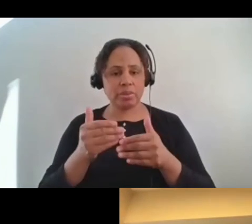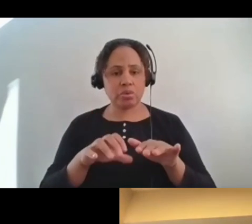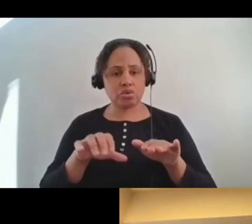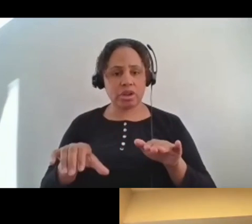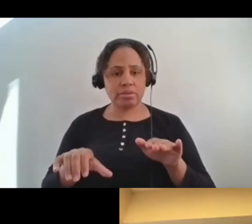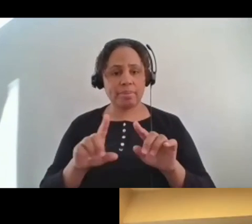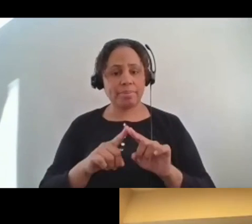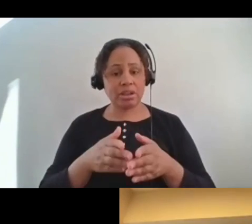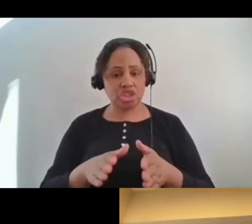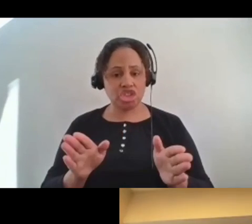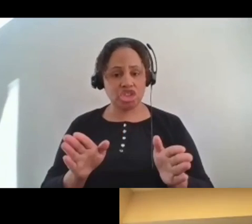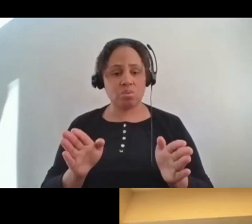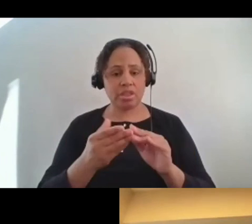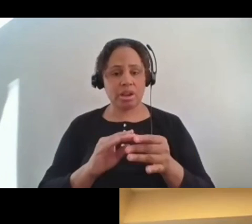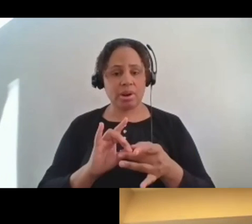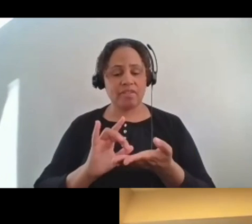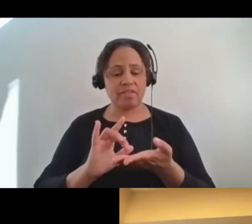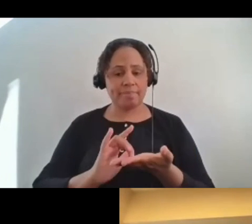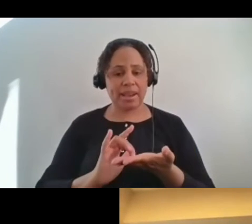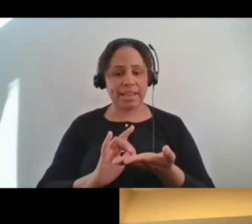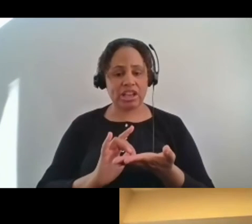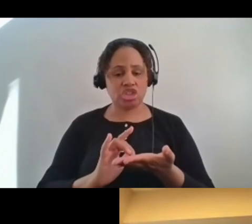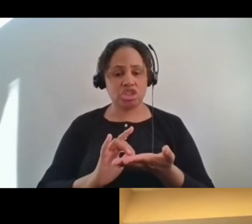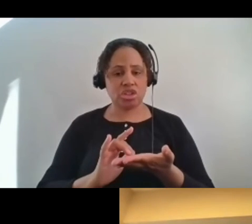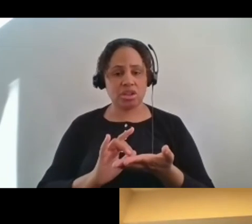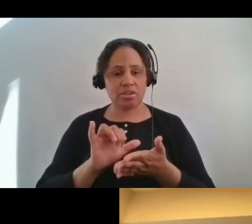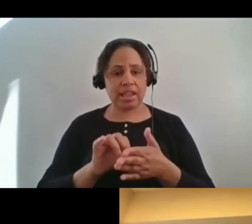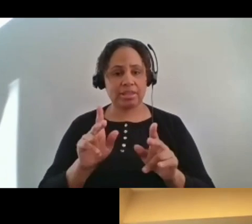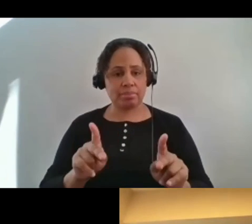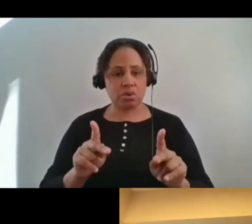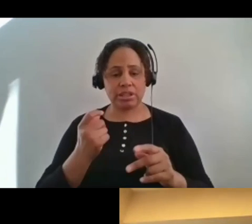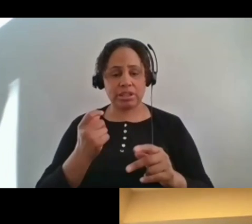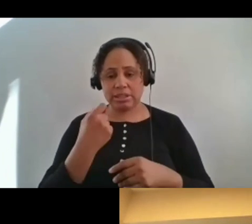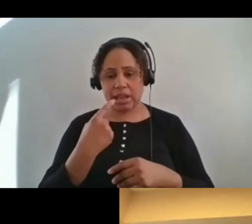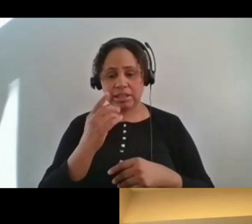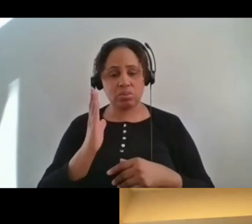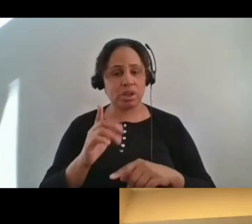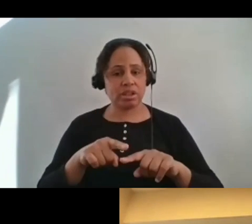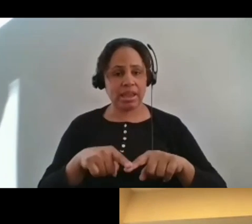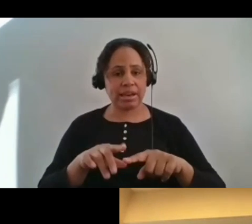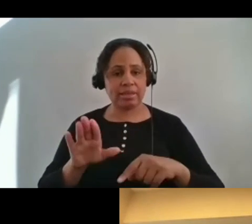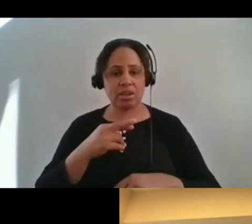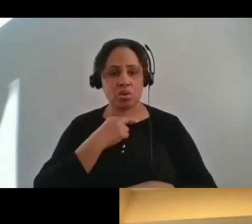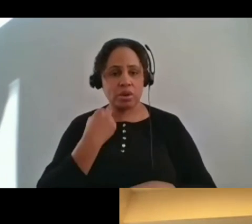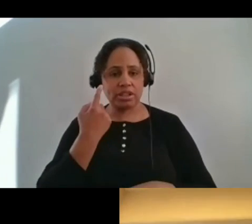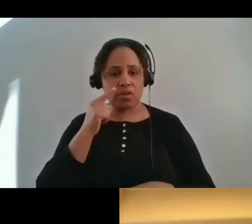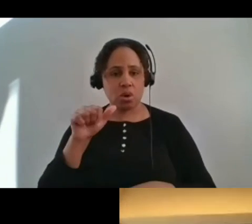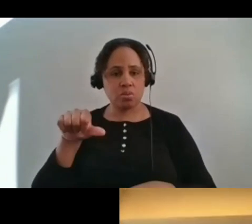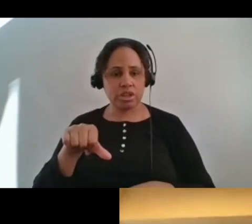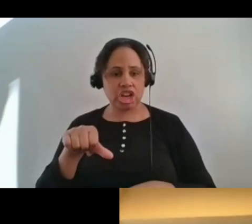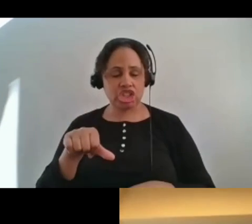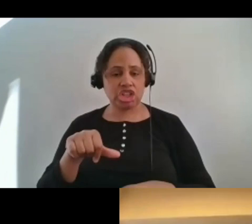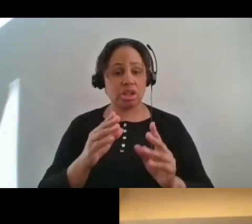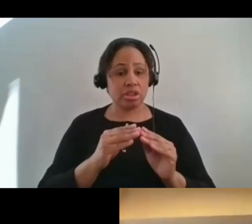But in general, the number of medications that the person takes is going to be dependent on their risk for rejection. The greater the